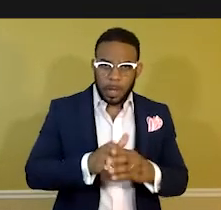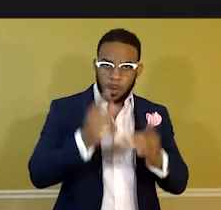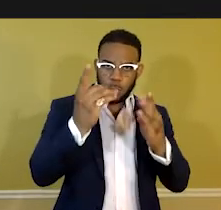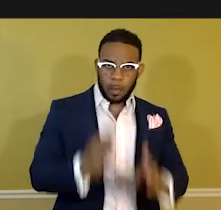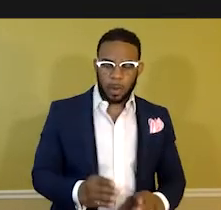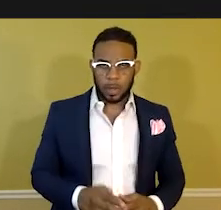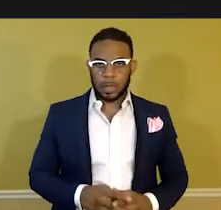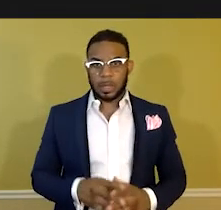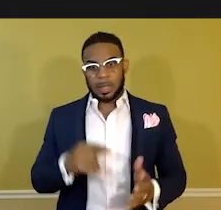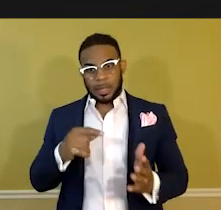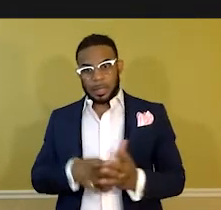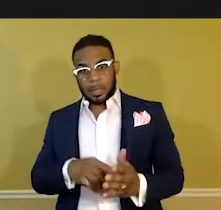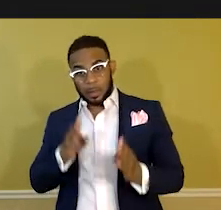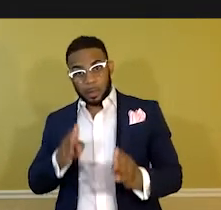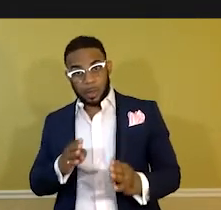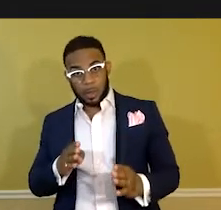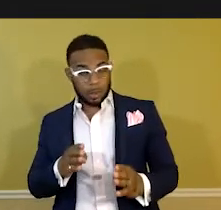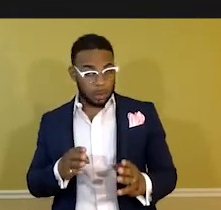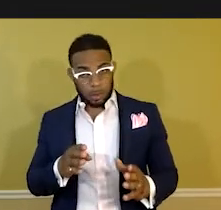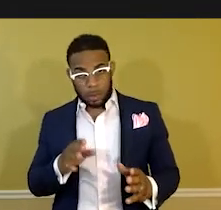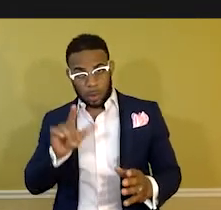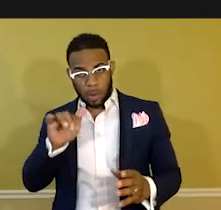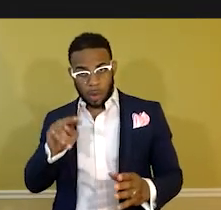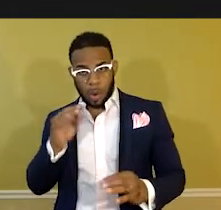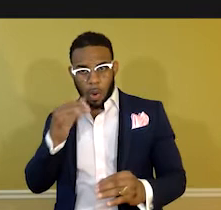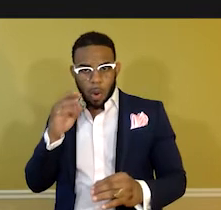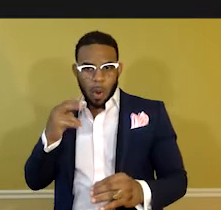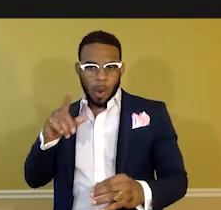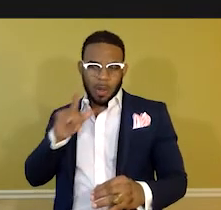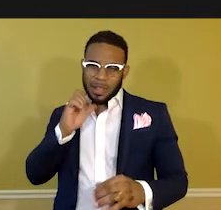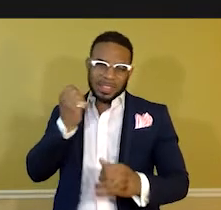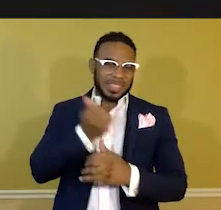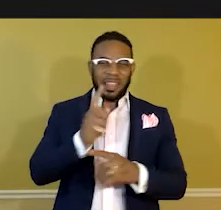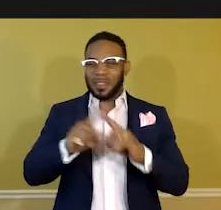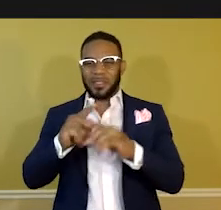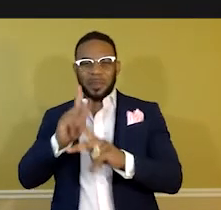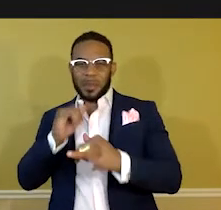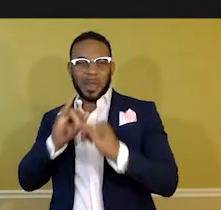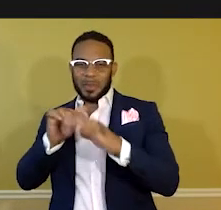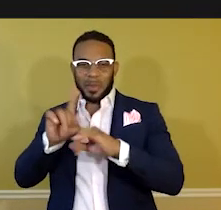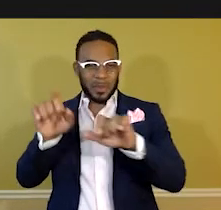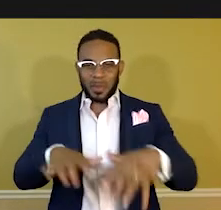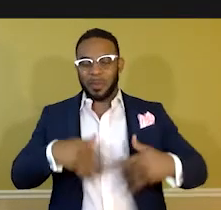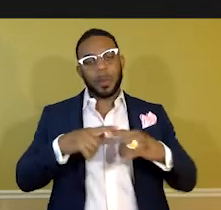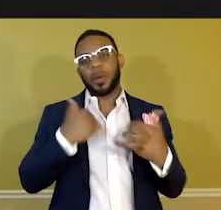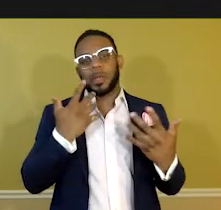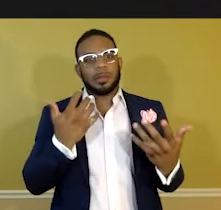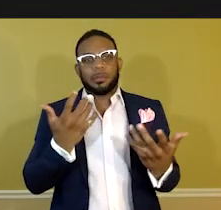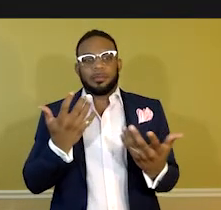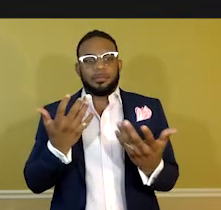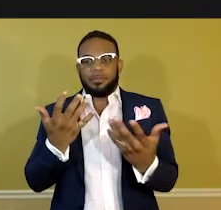person. Um, this is, but this persona, Lauren Holmes can be several different people that you may have interviewed or surveyed. Um, but we just